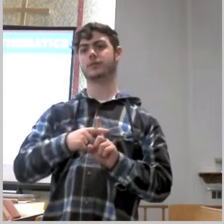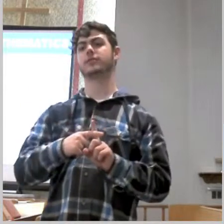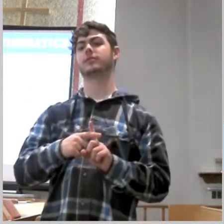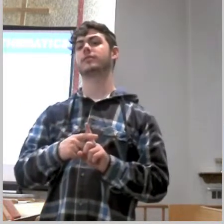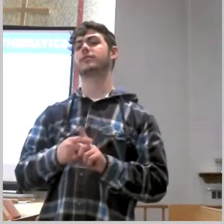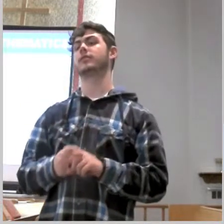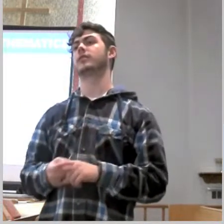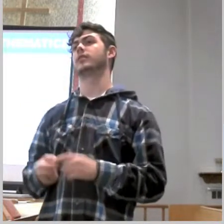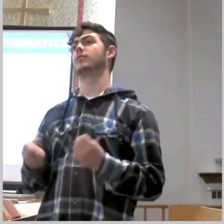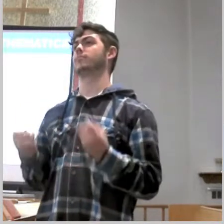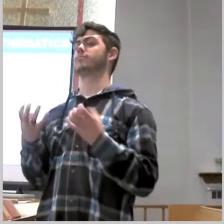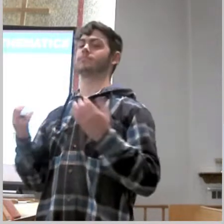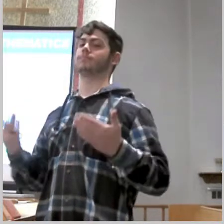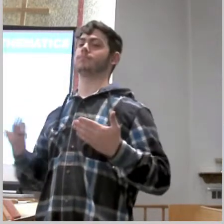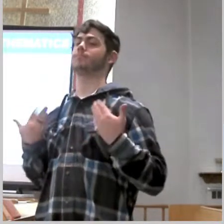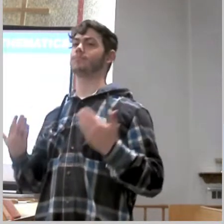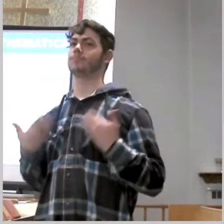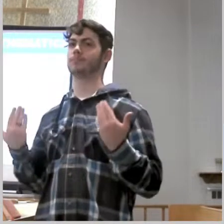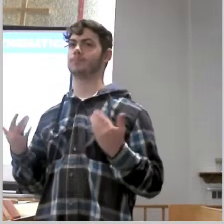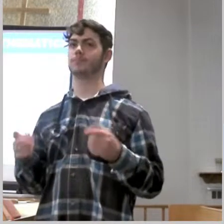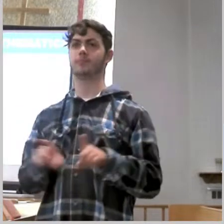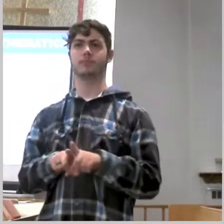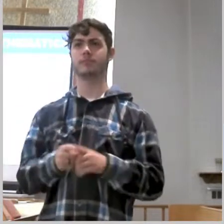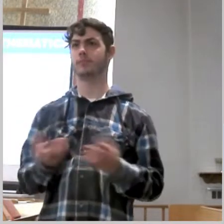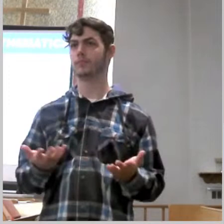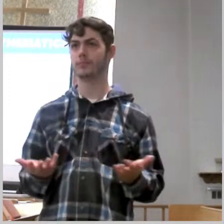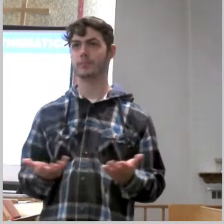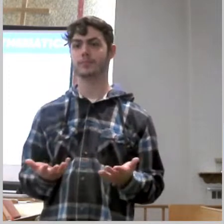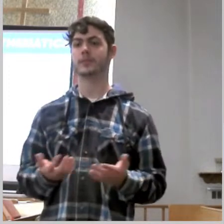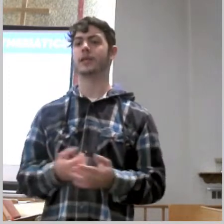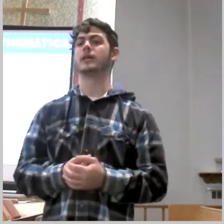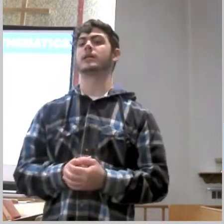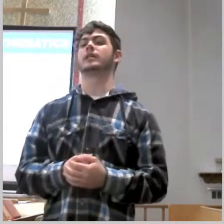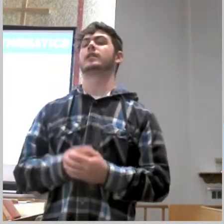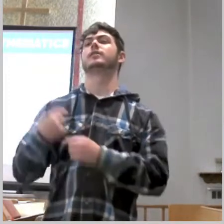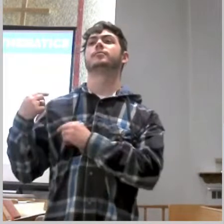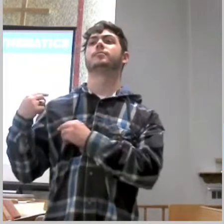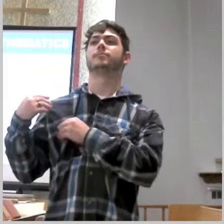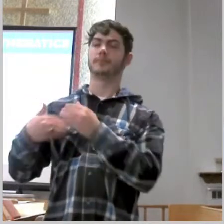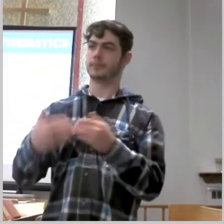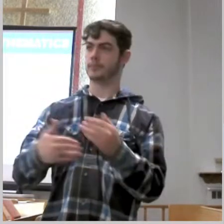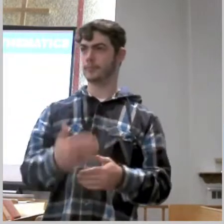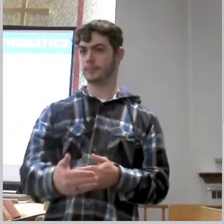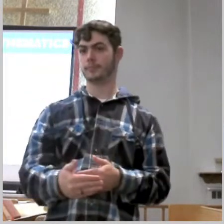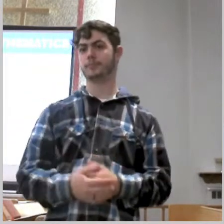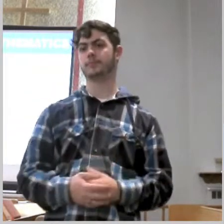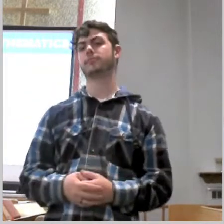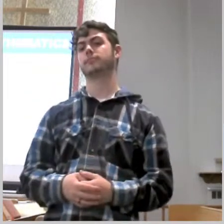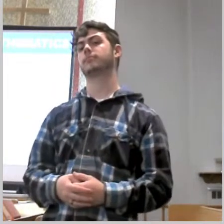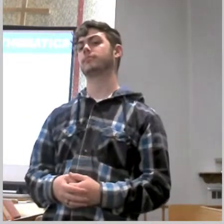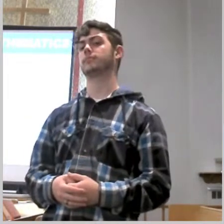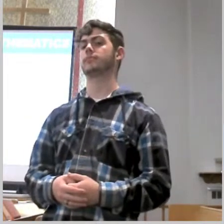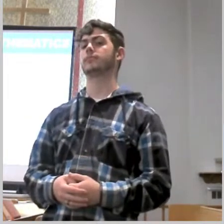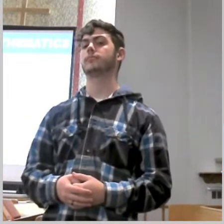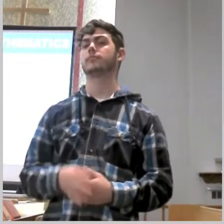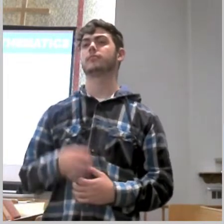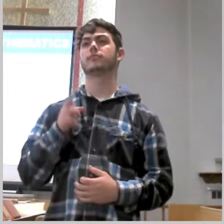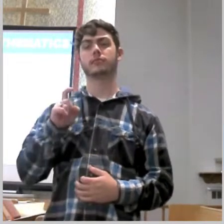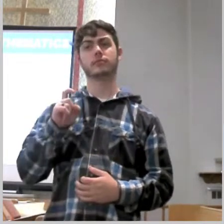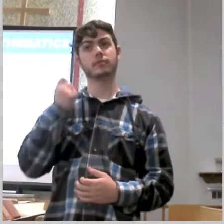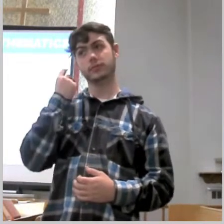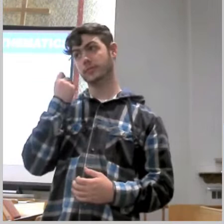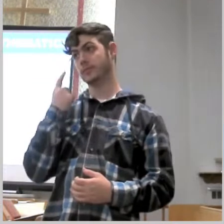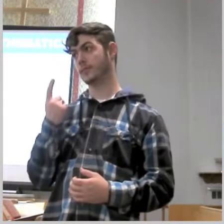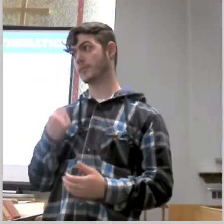you want to learn how to be a generous person? You have to really be in touch with the grace of God. You have to understand what that is and how it affects you